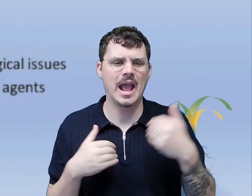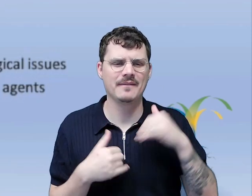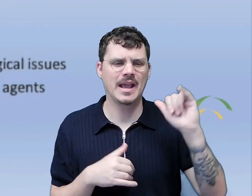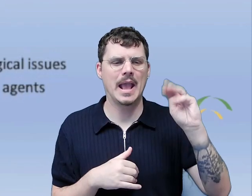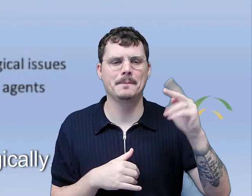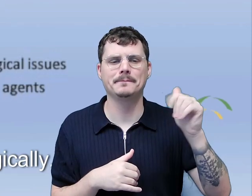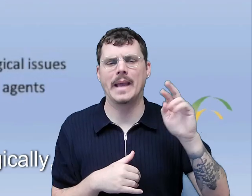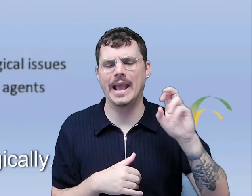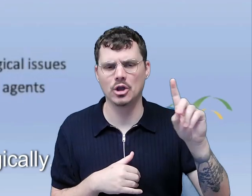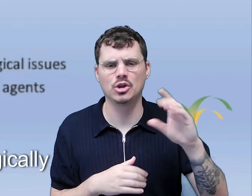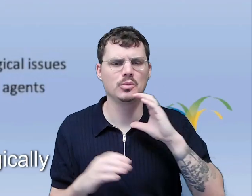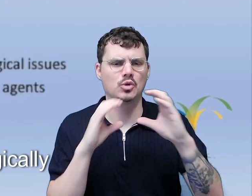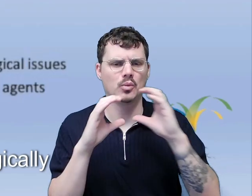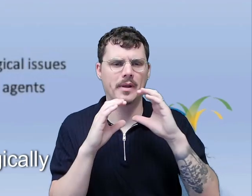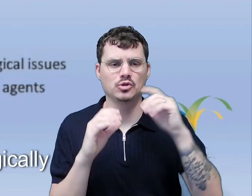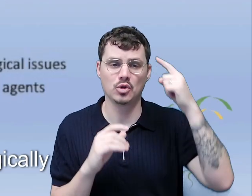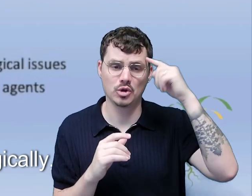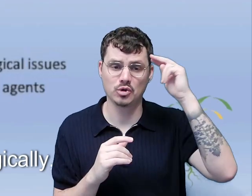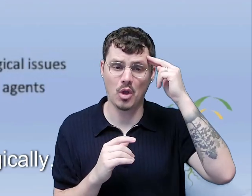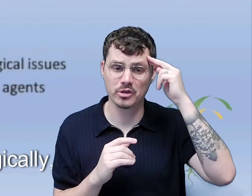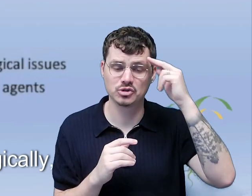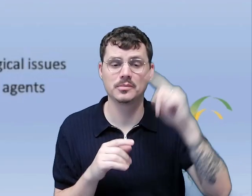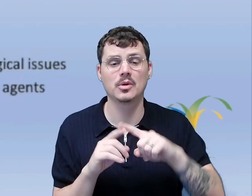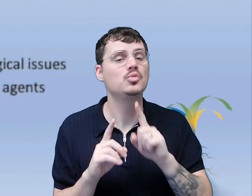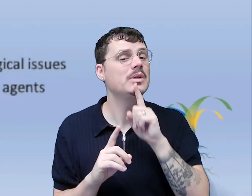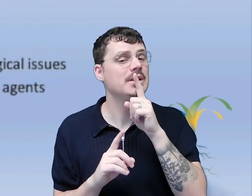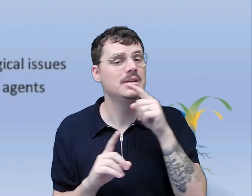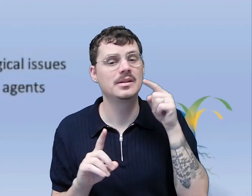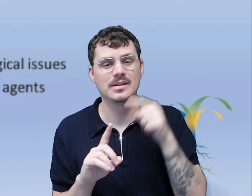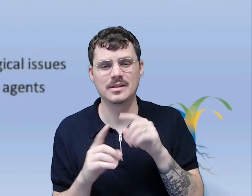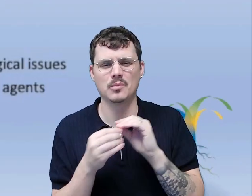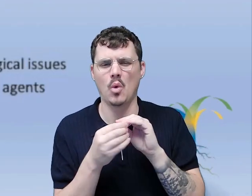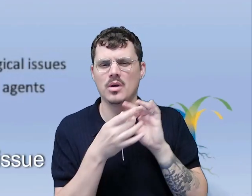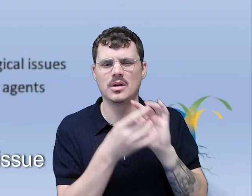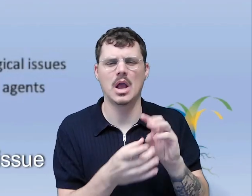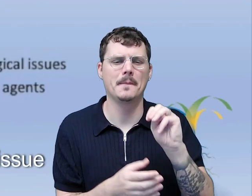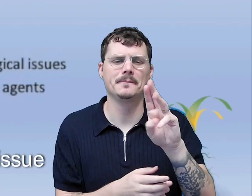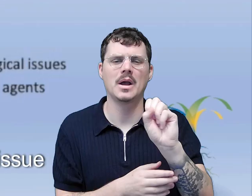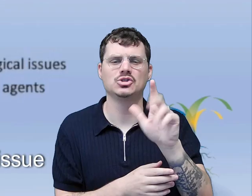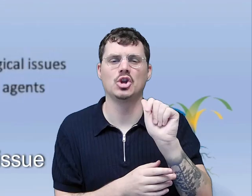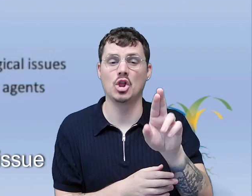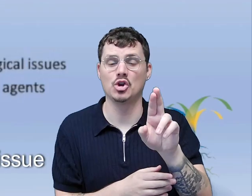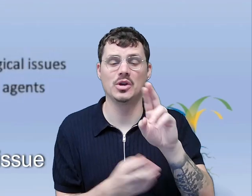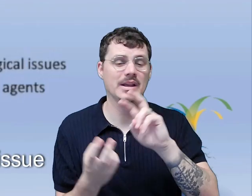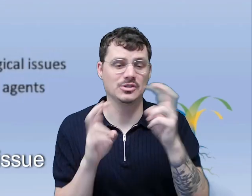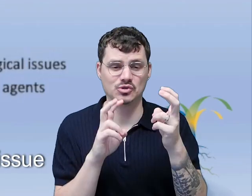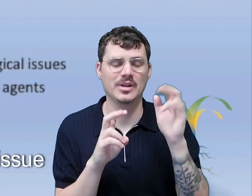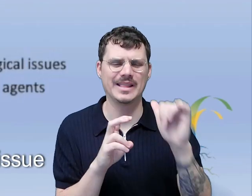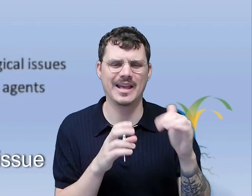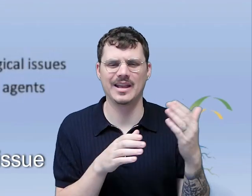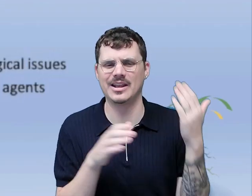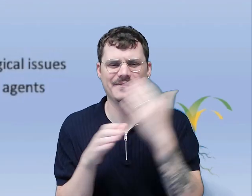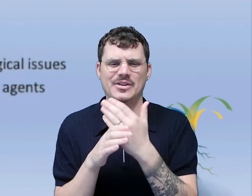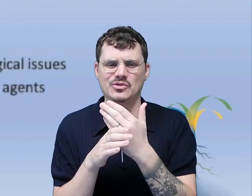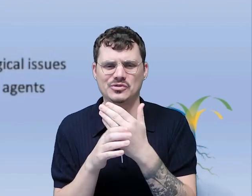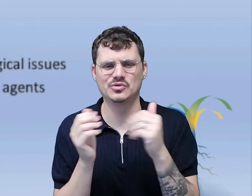having impaired communication neurologically, when in fact it's more likely to be a muscular